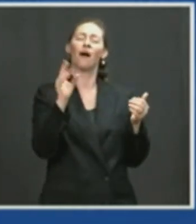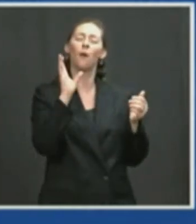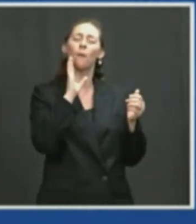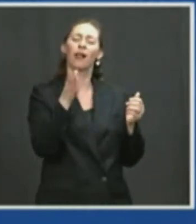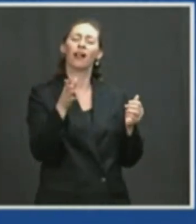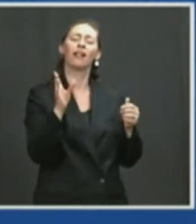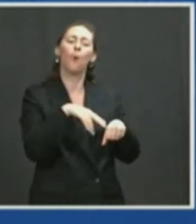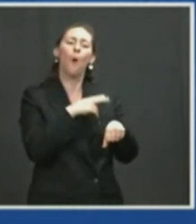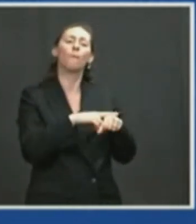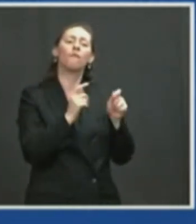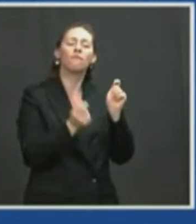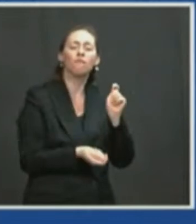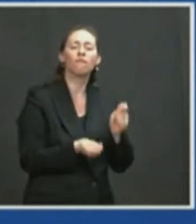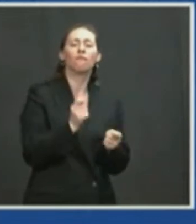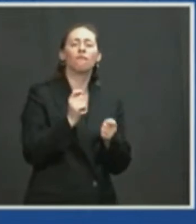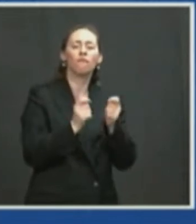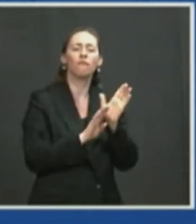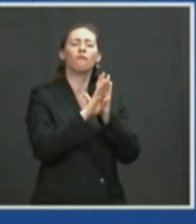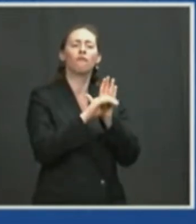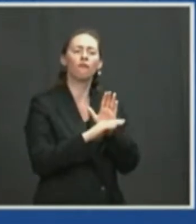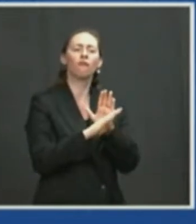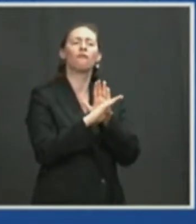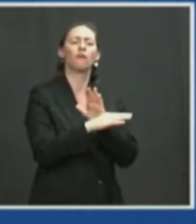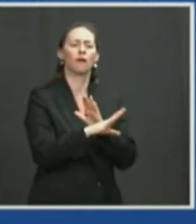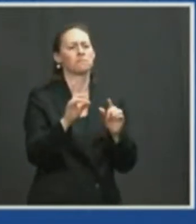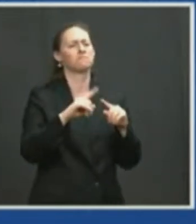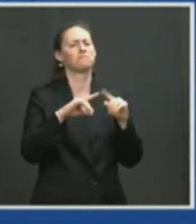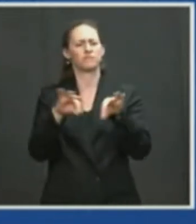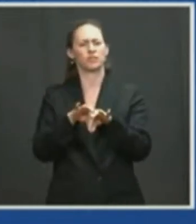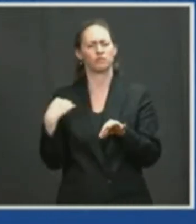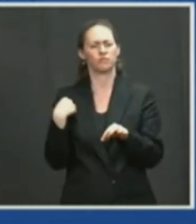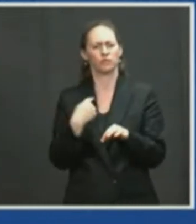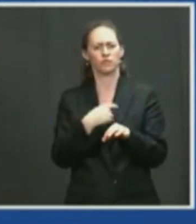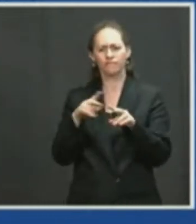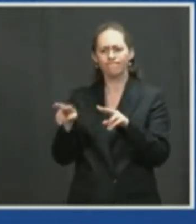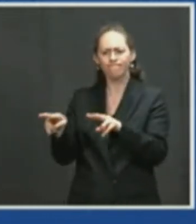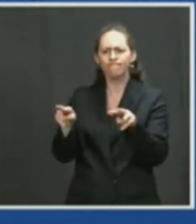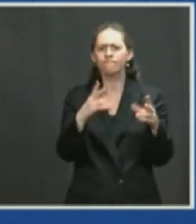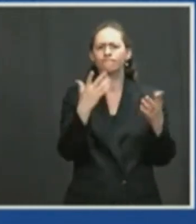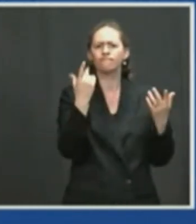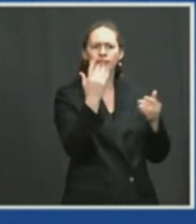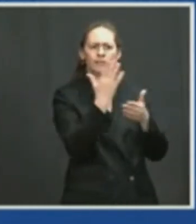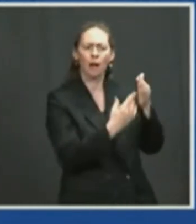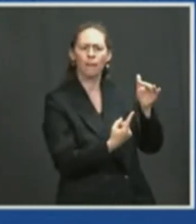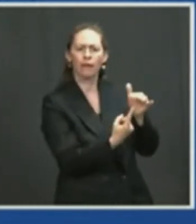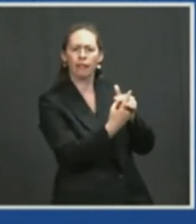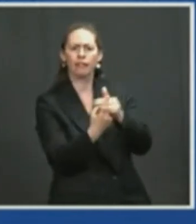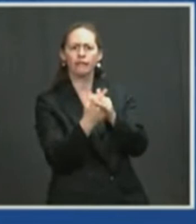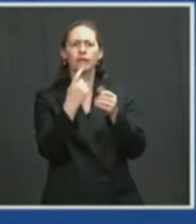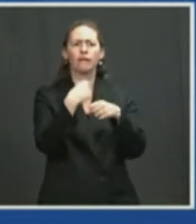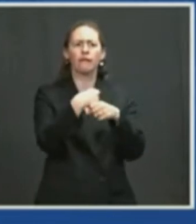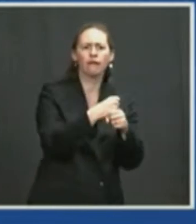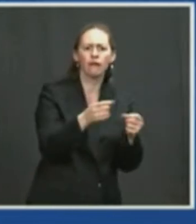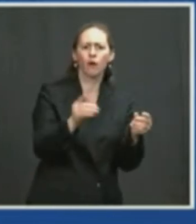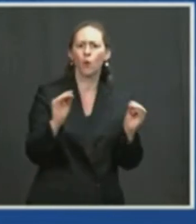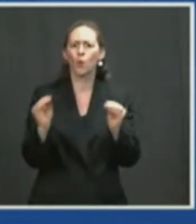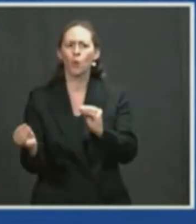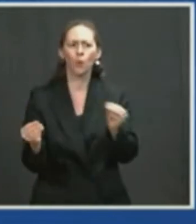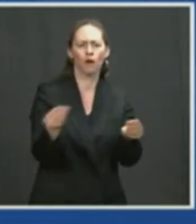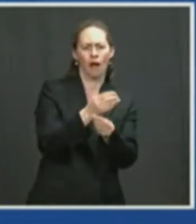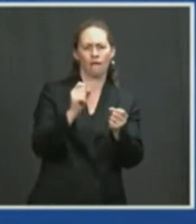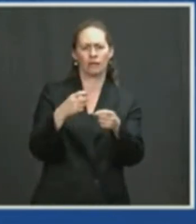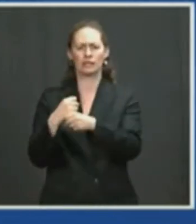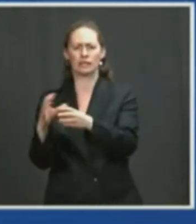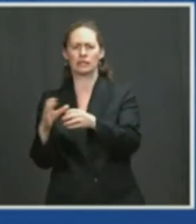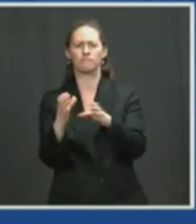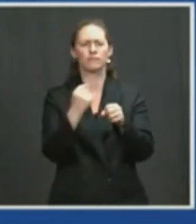chain issues and price pressures on the way back to stability and steady growth. In the coming weeks, my administration is going to take steps